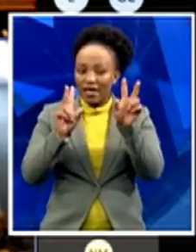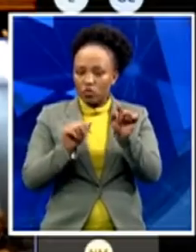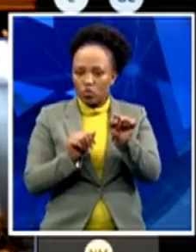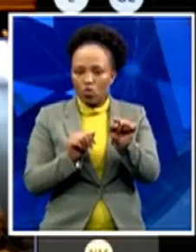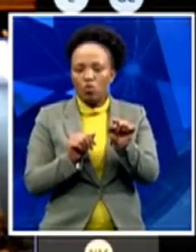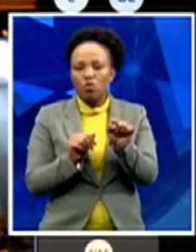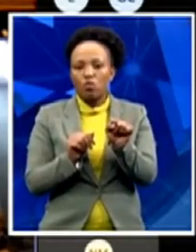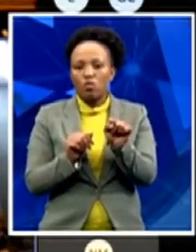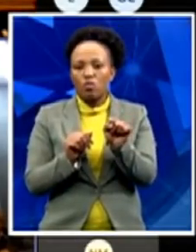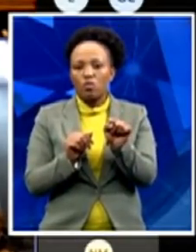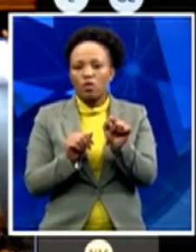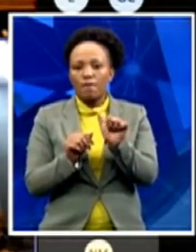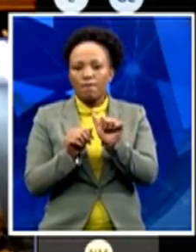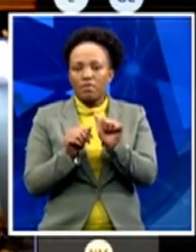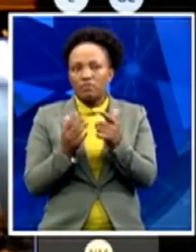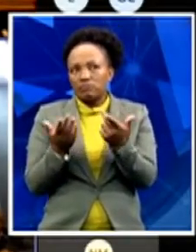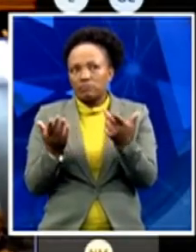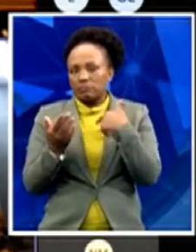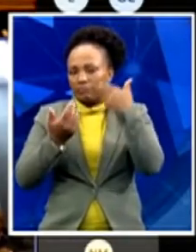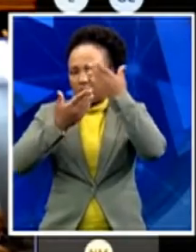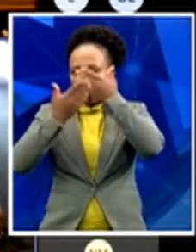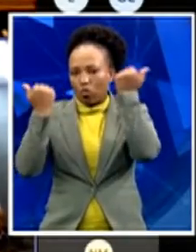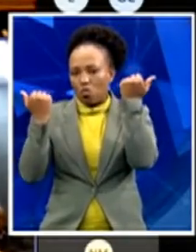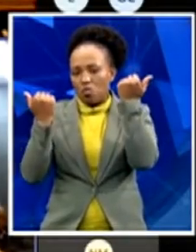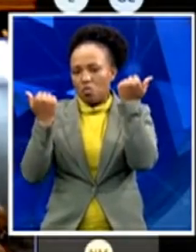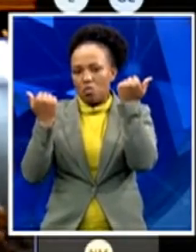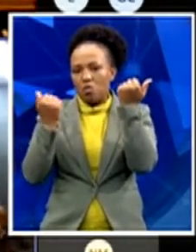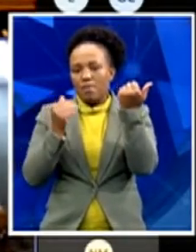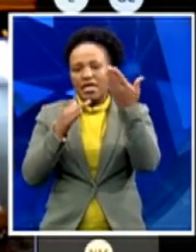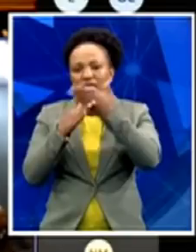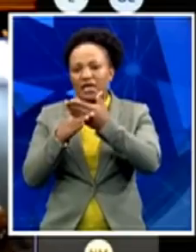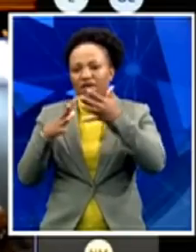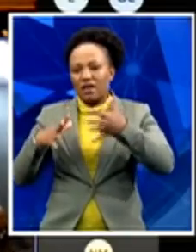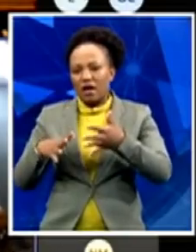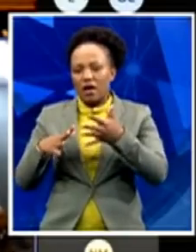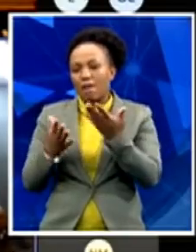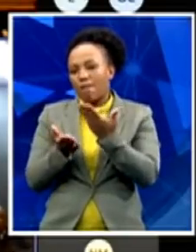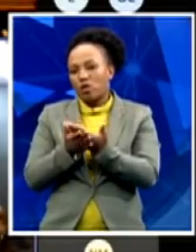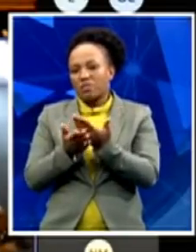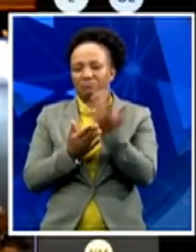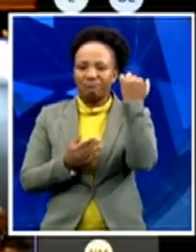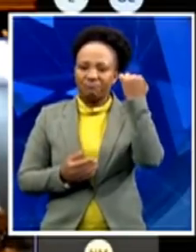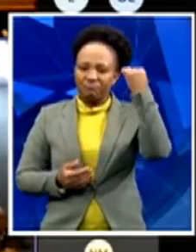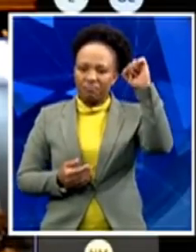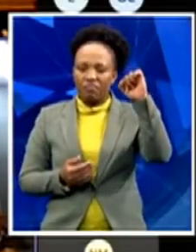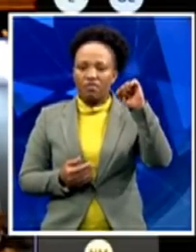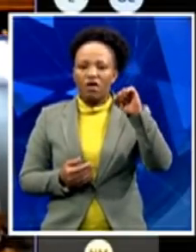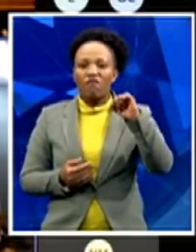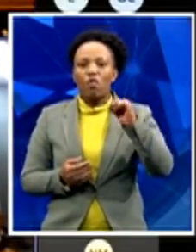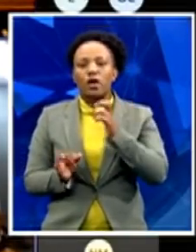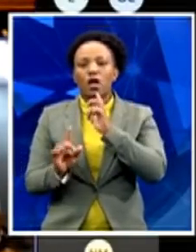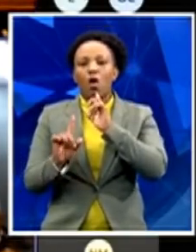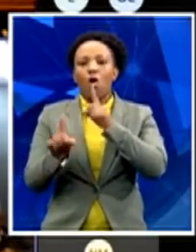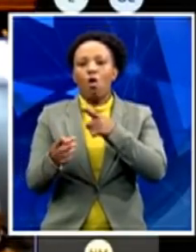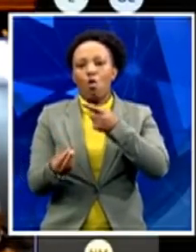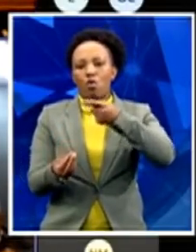maybe if the interveners might have objected, if it simply had granted the order, so that those issues